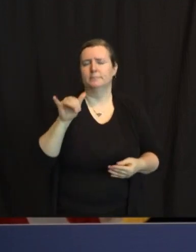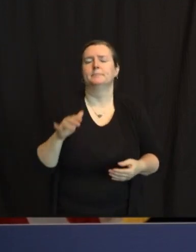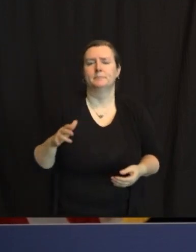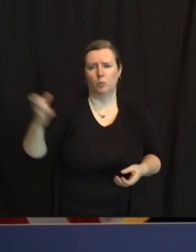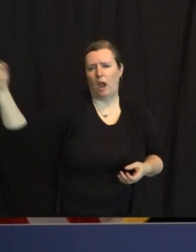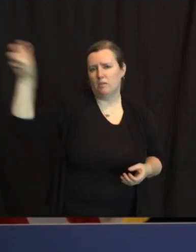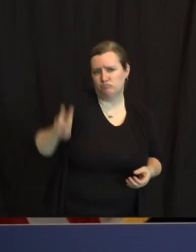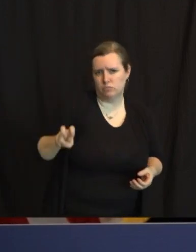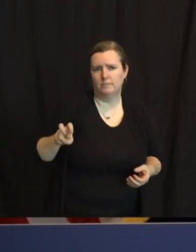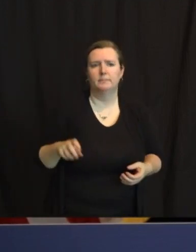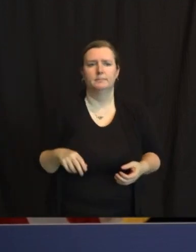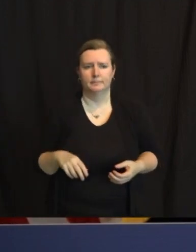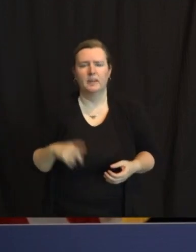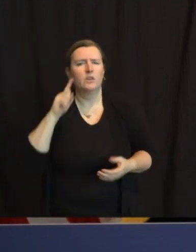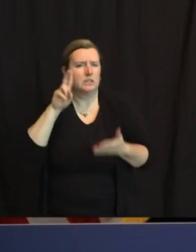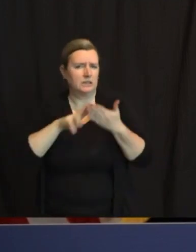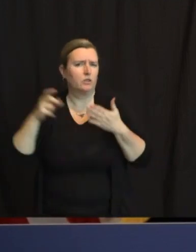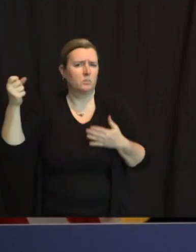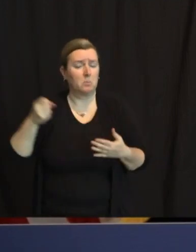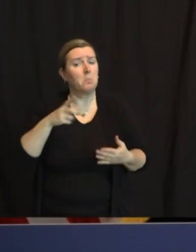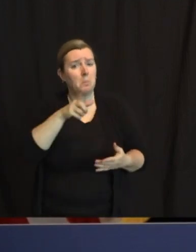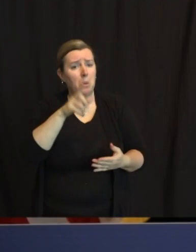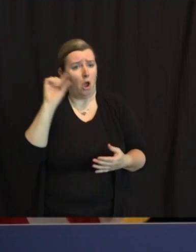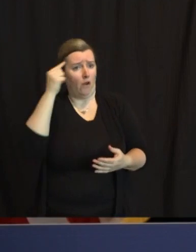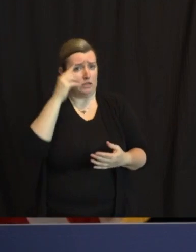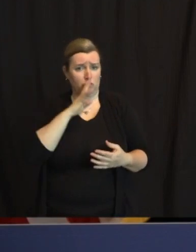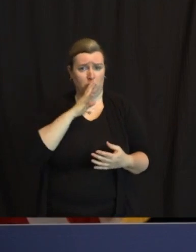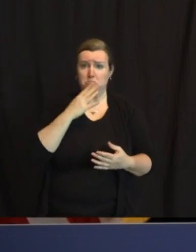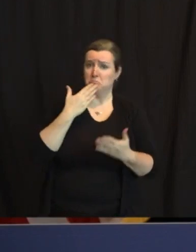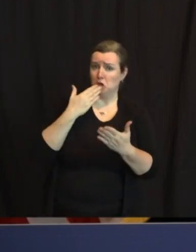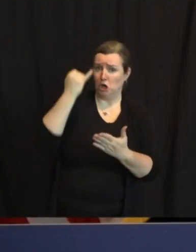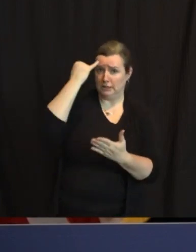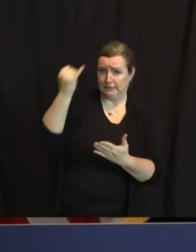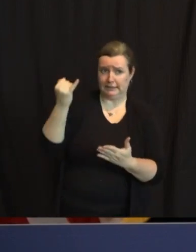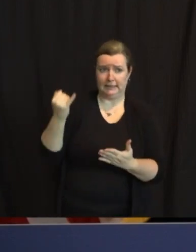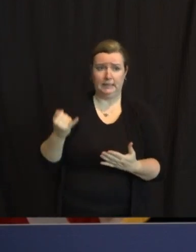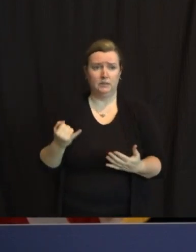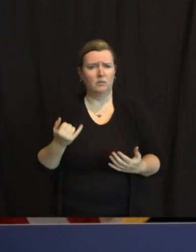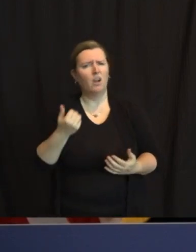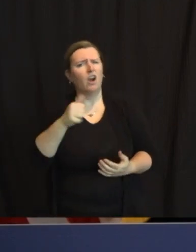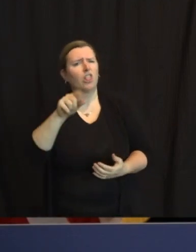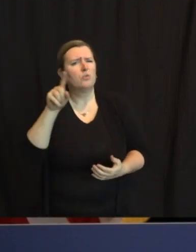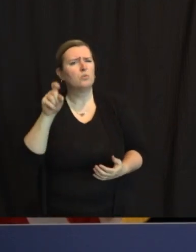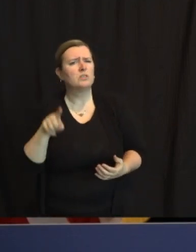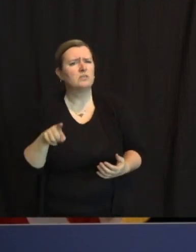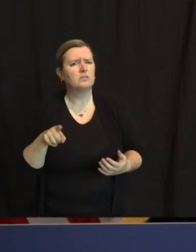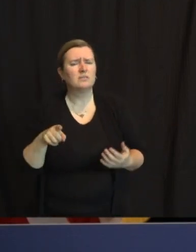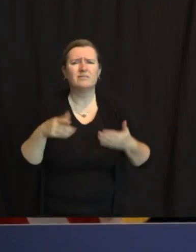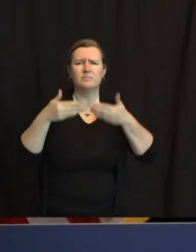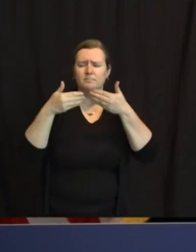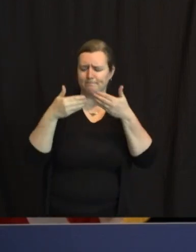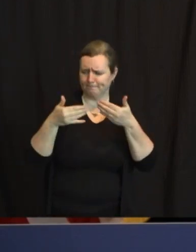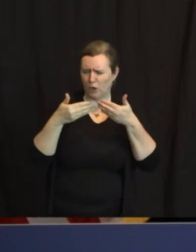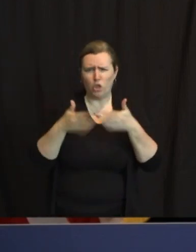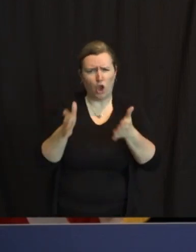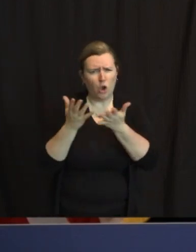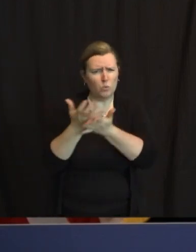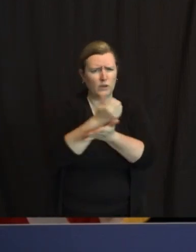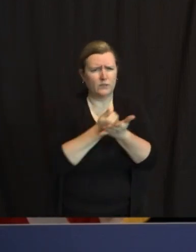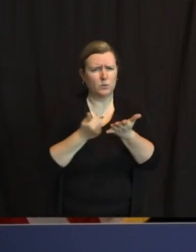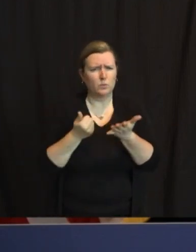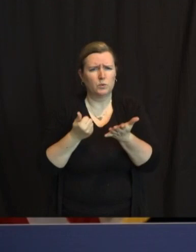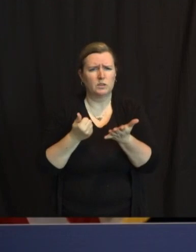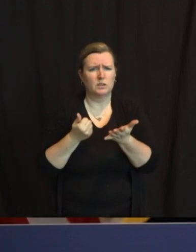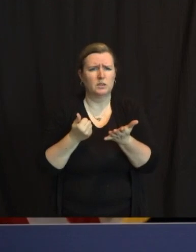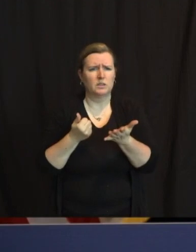idea. I'm not sure when, and I'm not sure I've got a good answer on either when you'll hear about lost revenues or lottery revenues. Lottery revenues we can